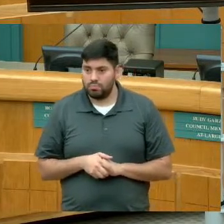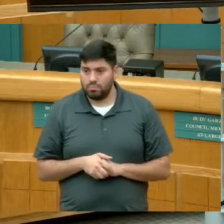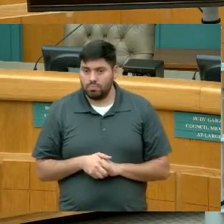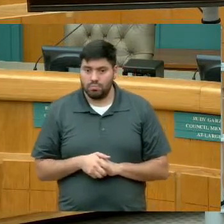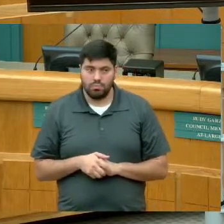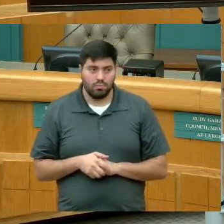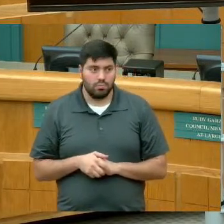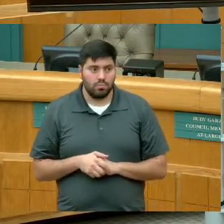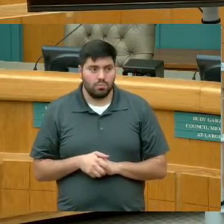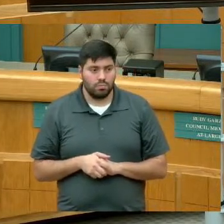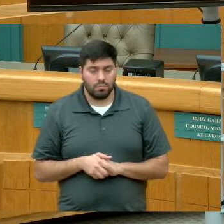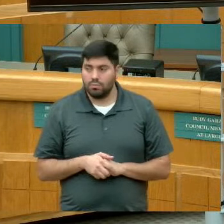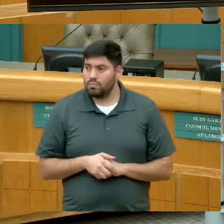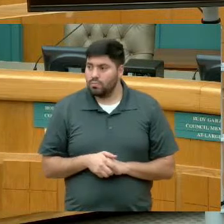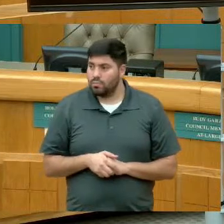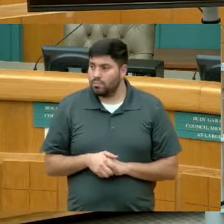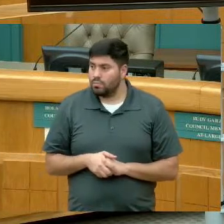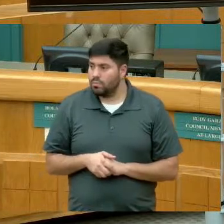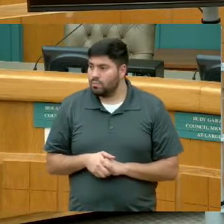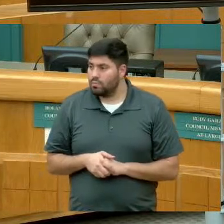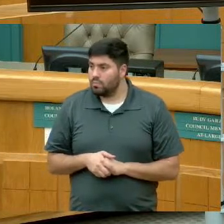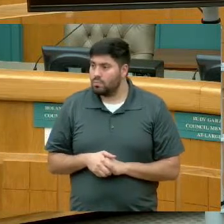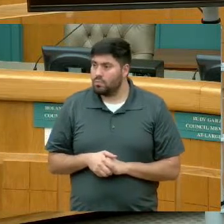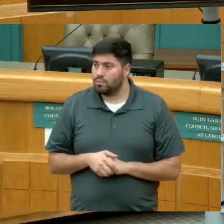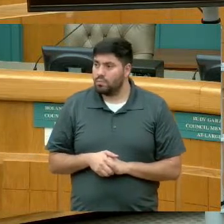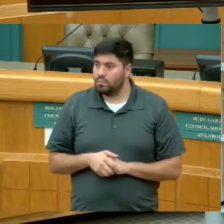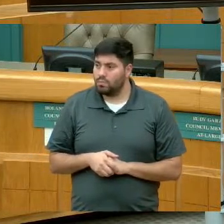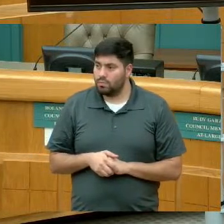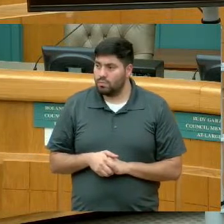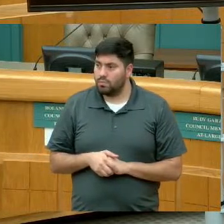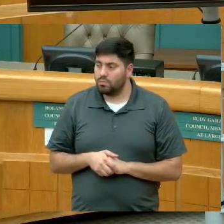I'm hearing it barely. I don't know if we can get it cranked up.